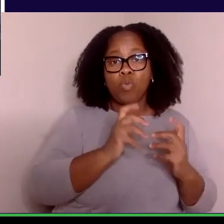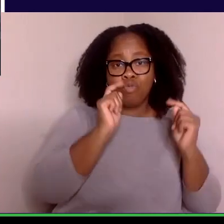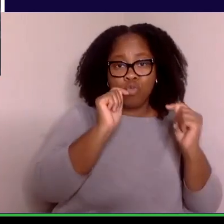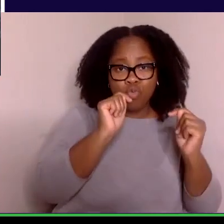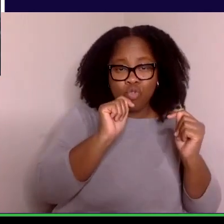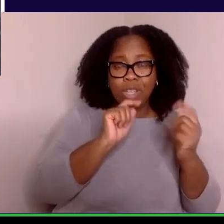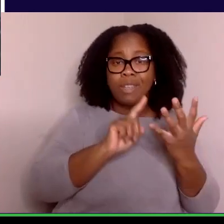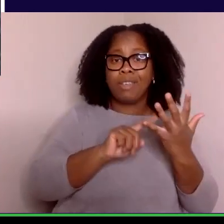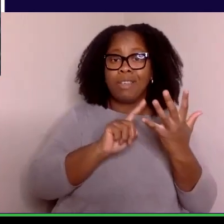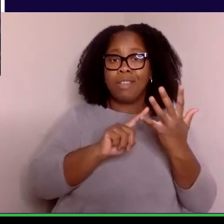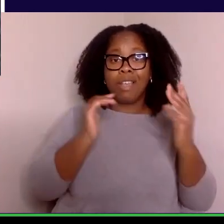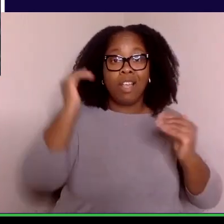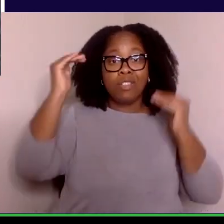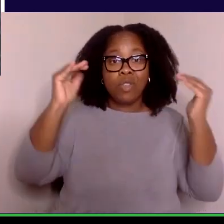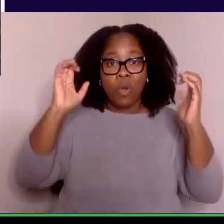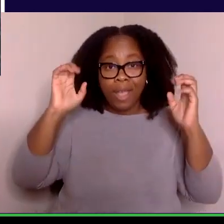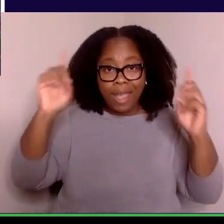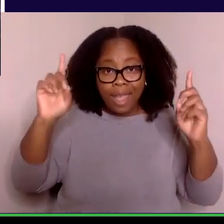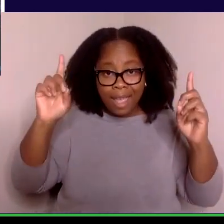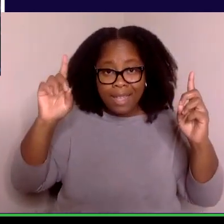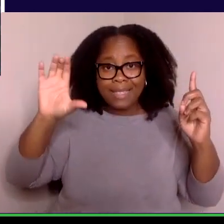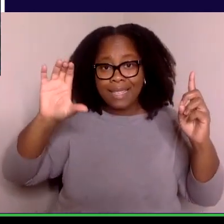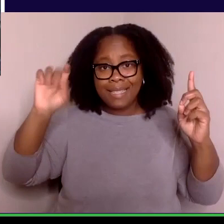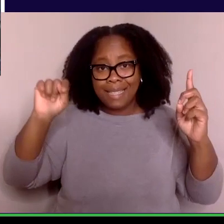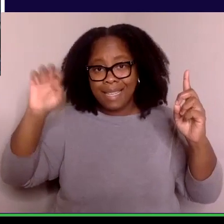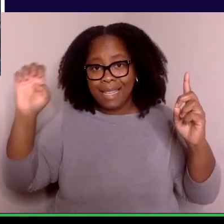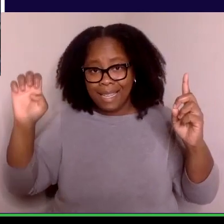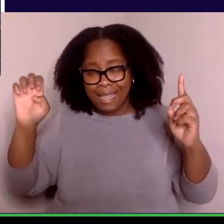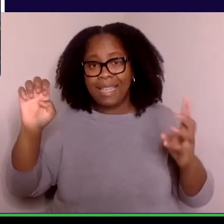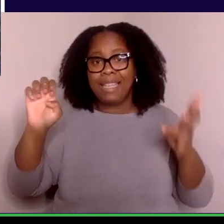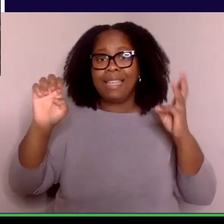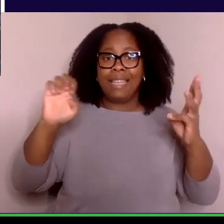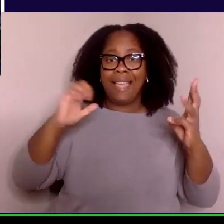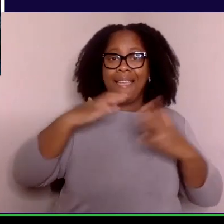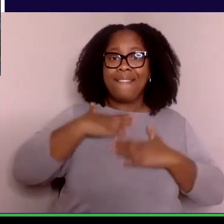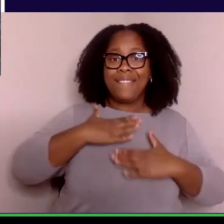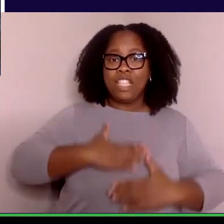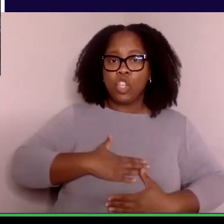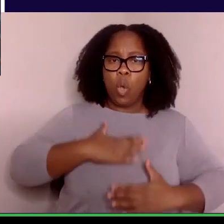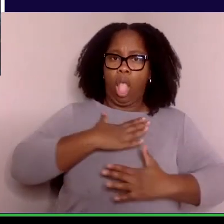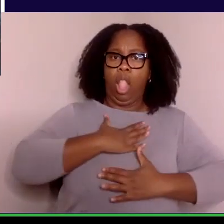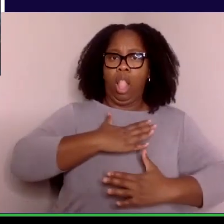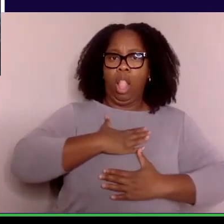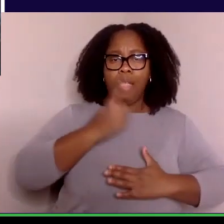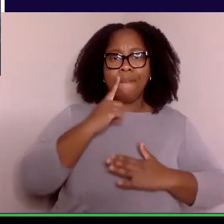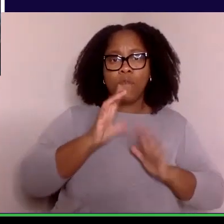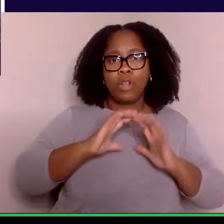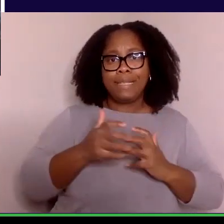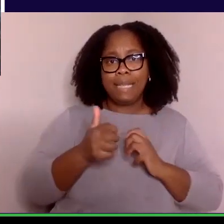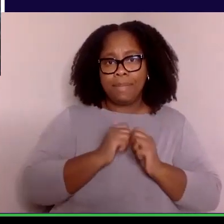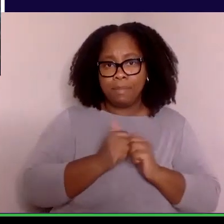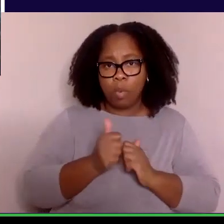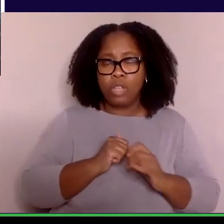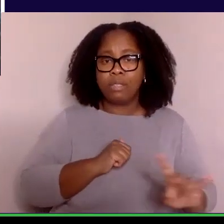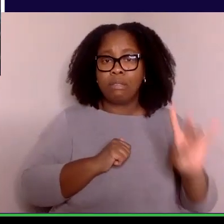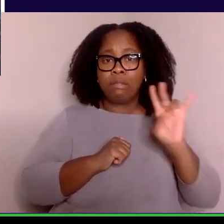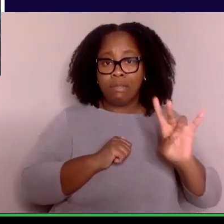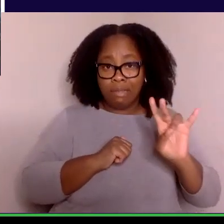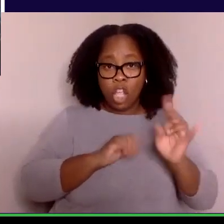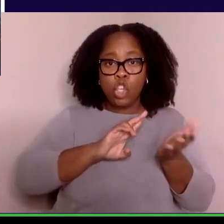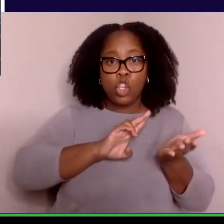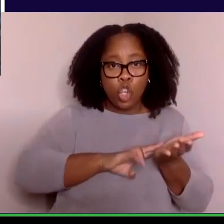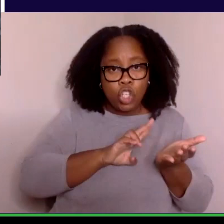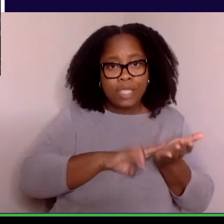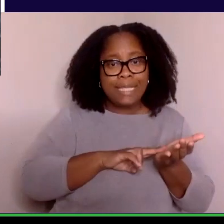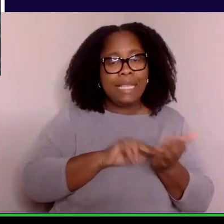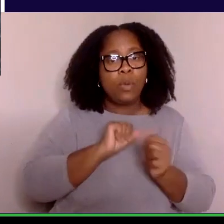ed, CTE instruction, physical conditioning for team sports, and nurses working in the